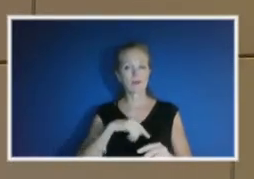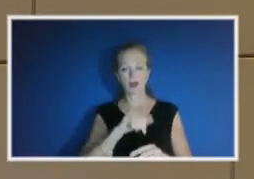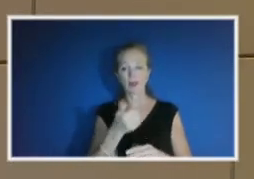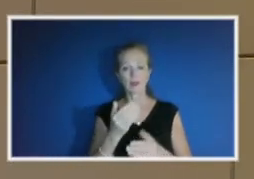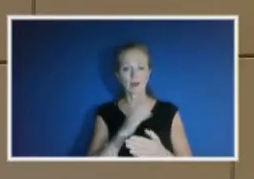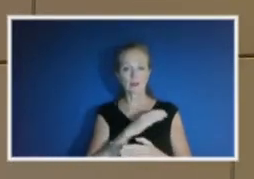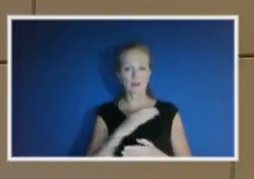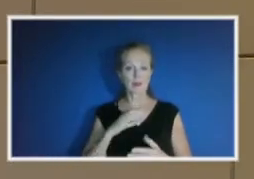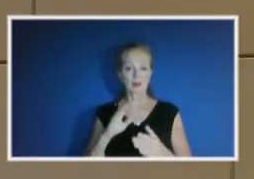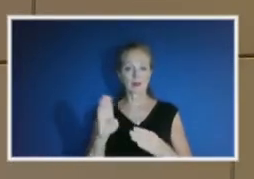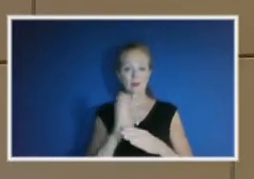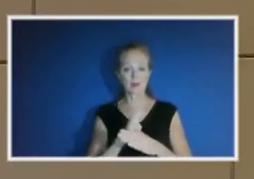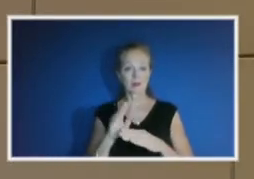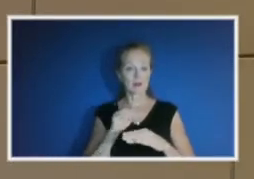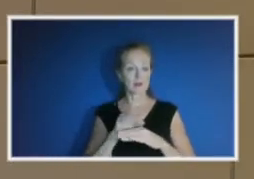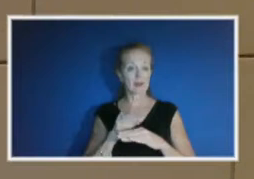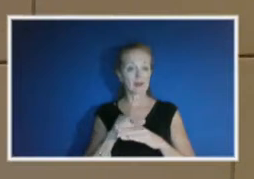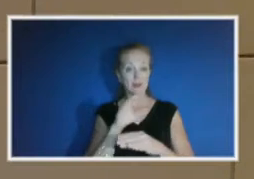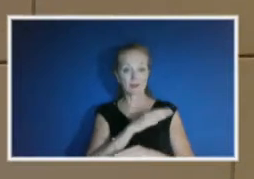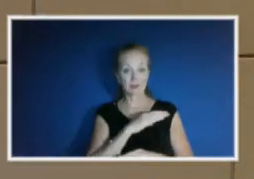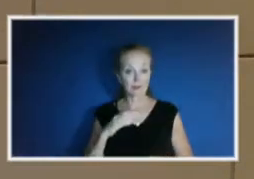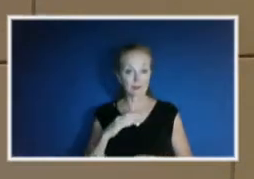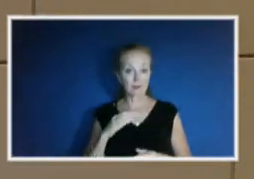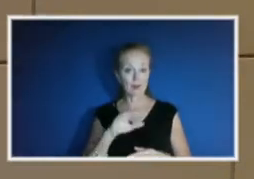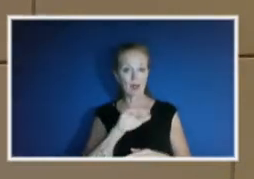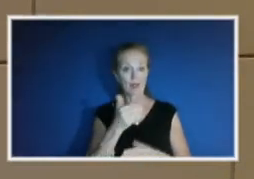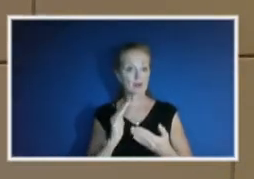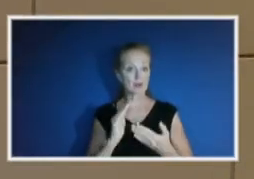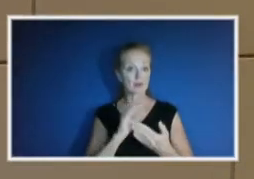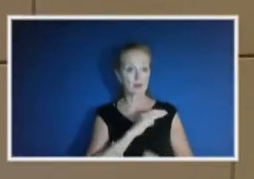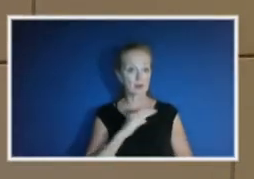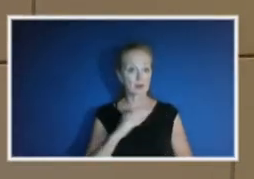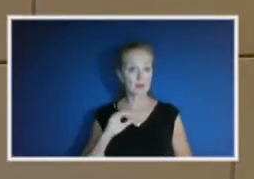the Business Advisory Committee. We have other committees that are